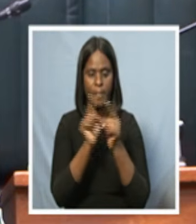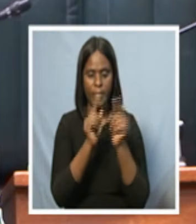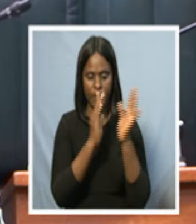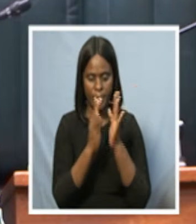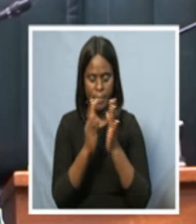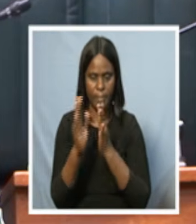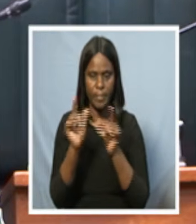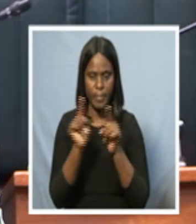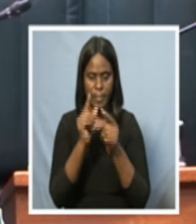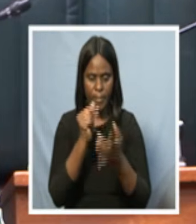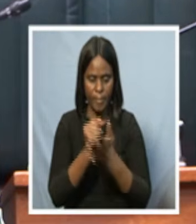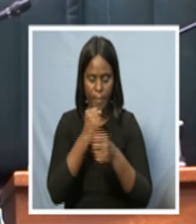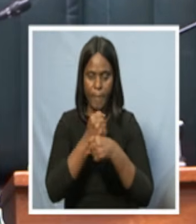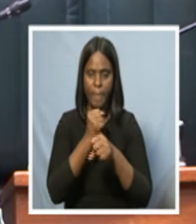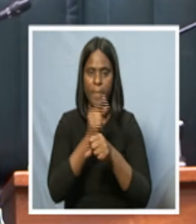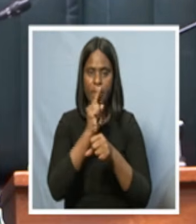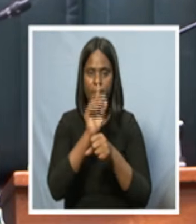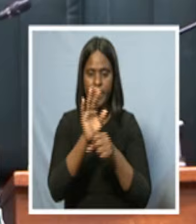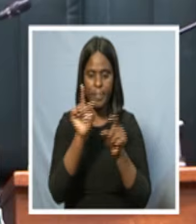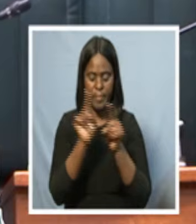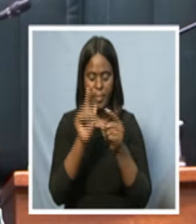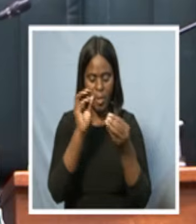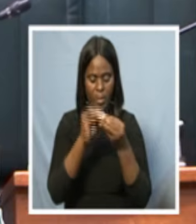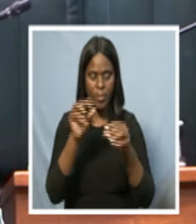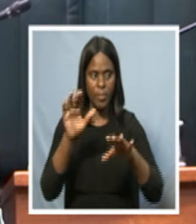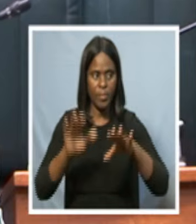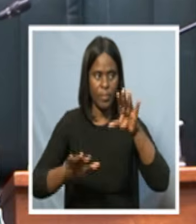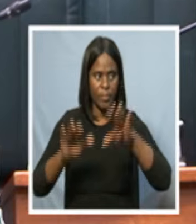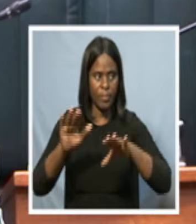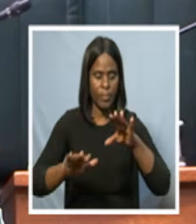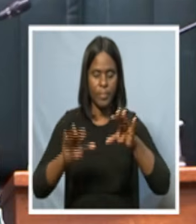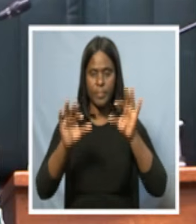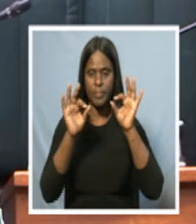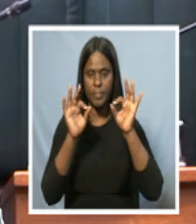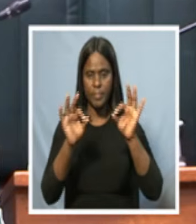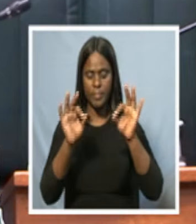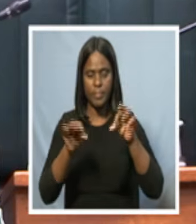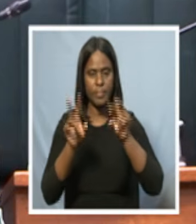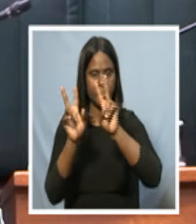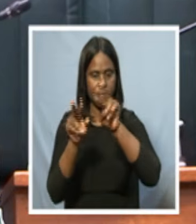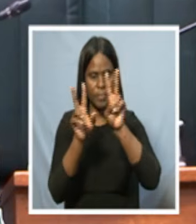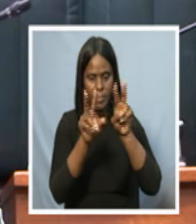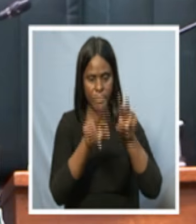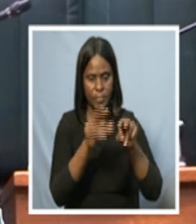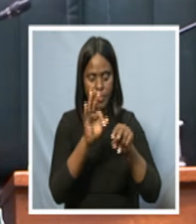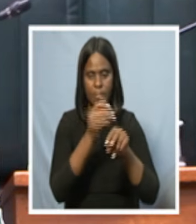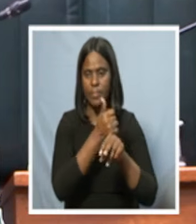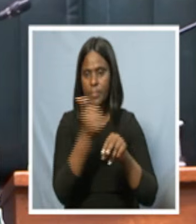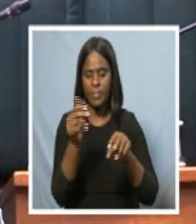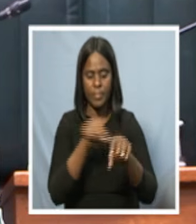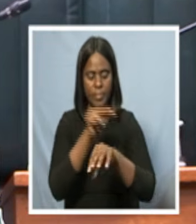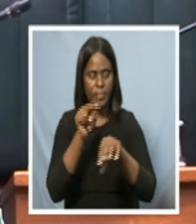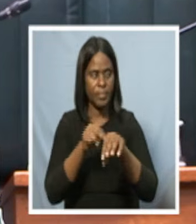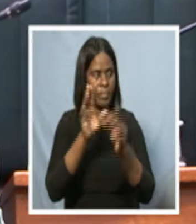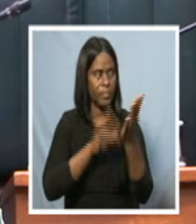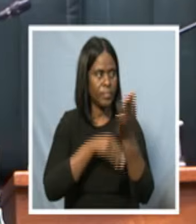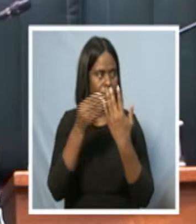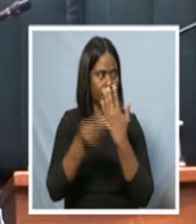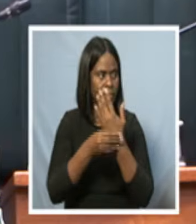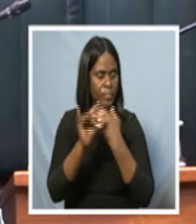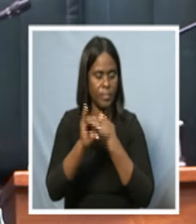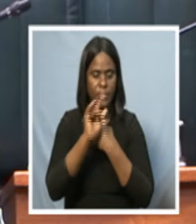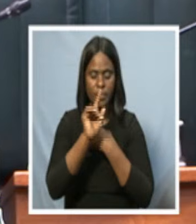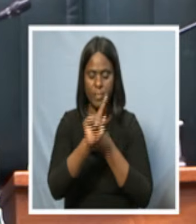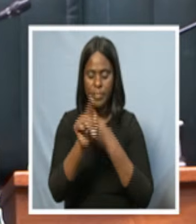measure aims to ensure a more balanced and efficient observance of our national calendar